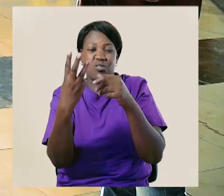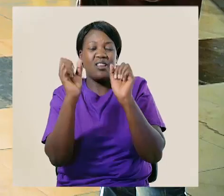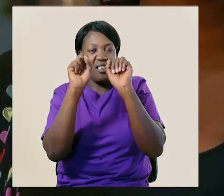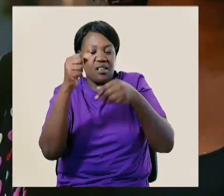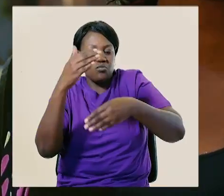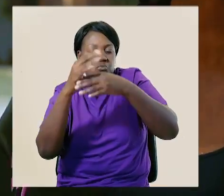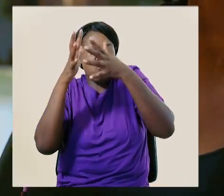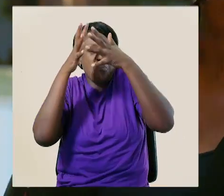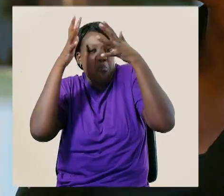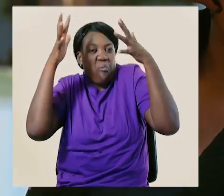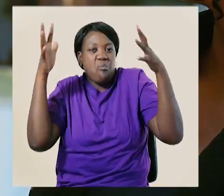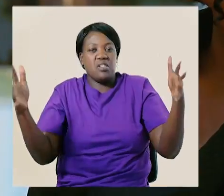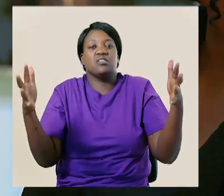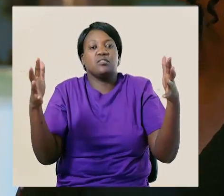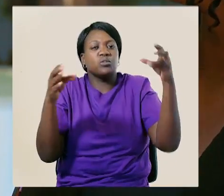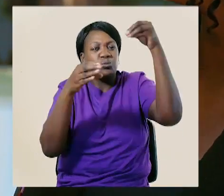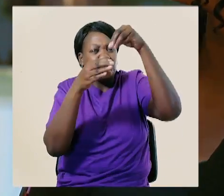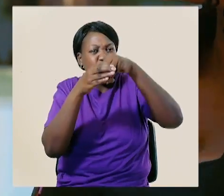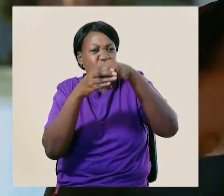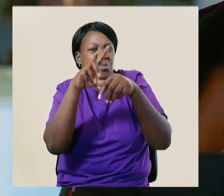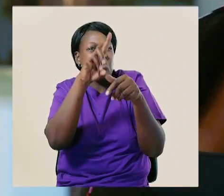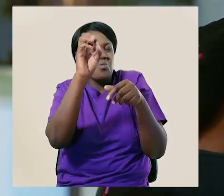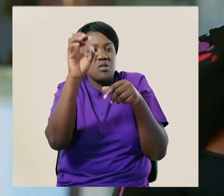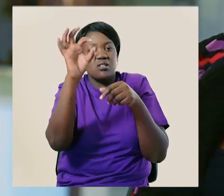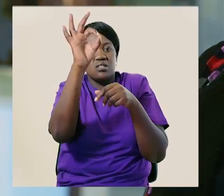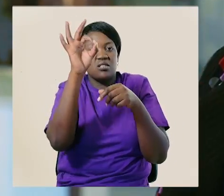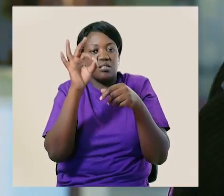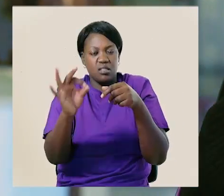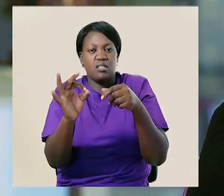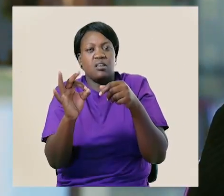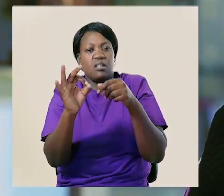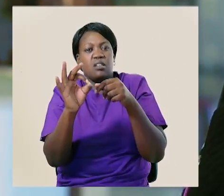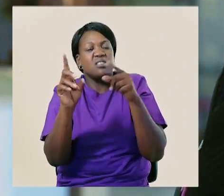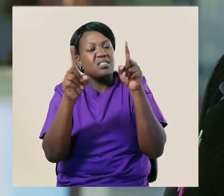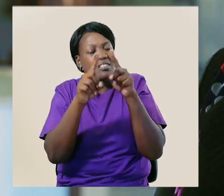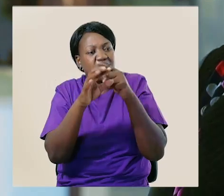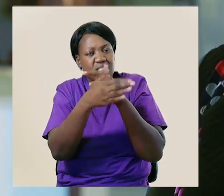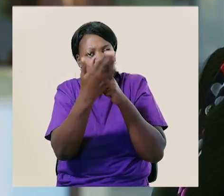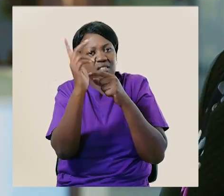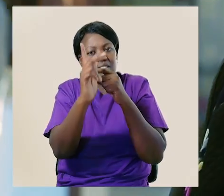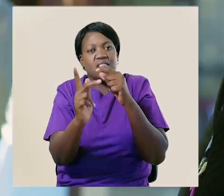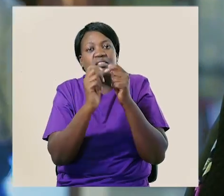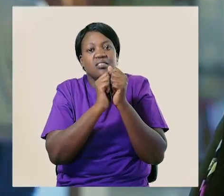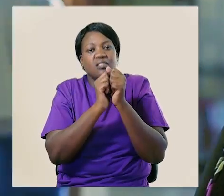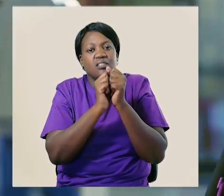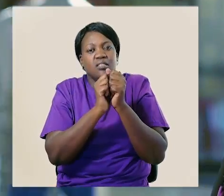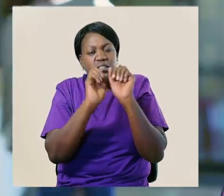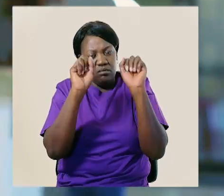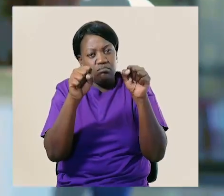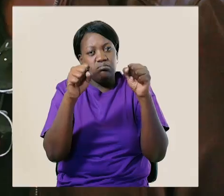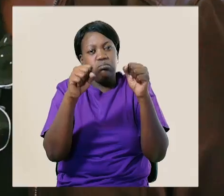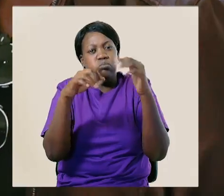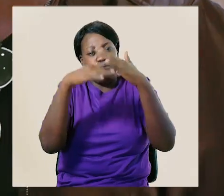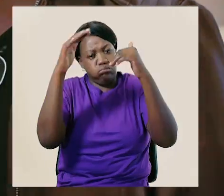bigger mall. And you know, if we invest just 100% more than what these guys have invested, I think we can build a mall twice as big as